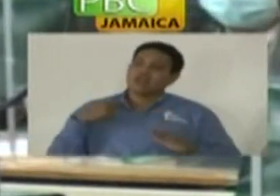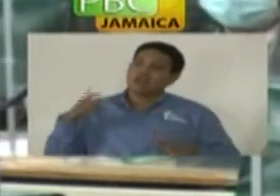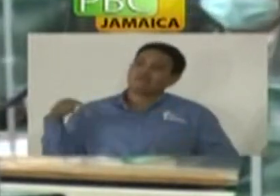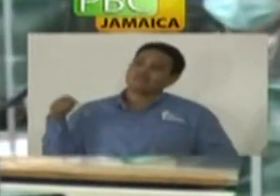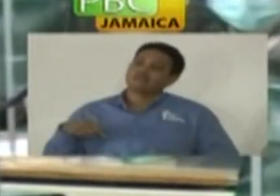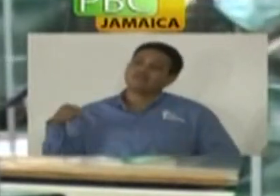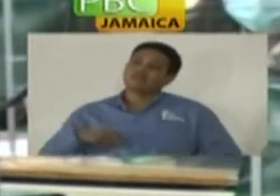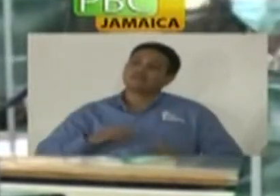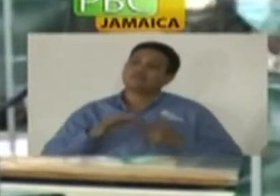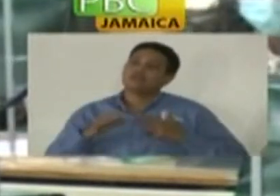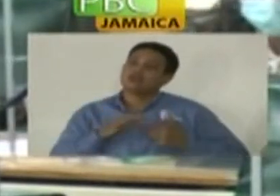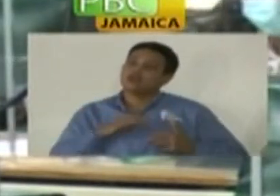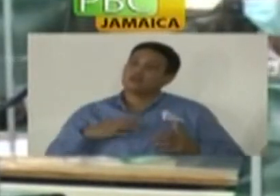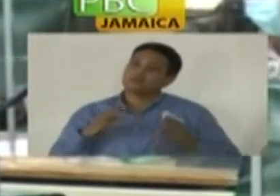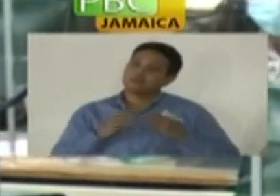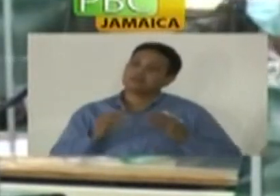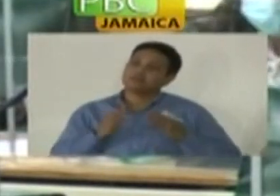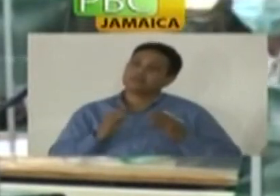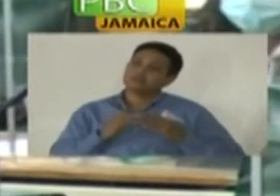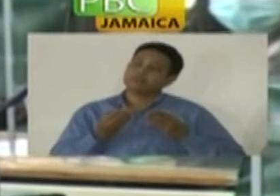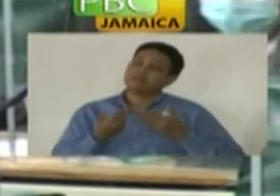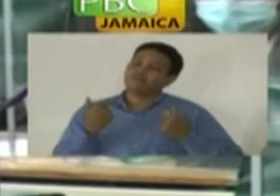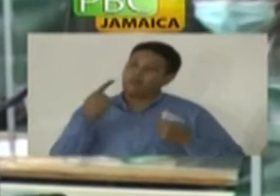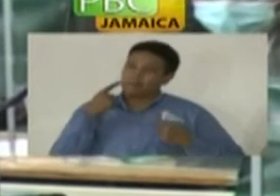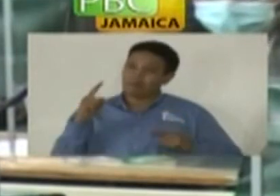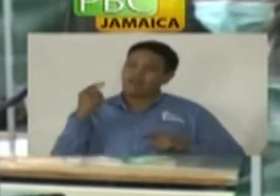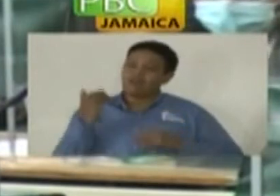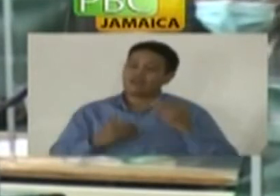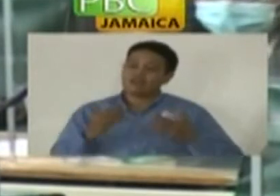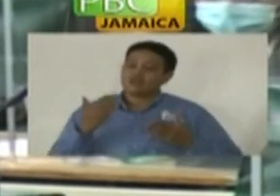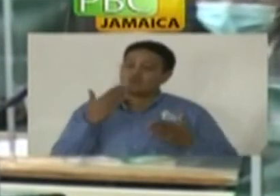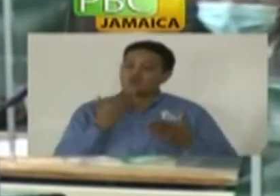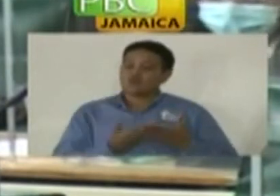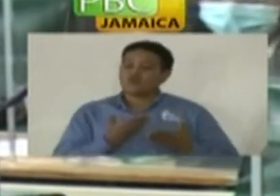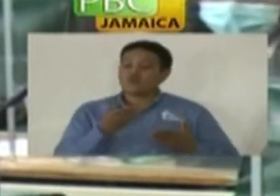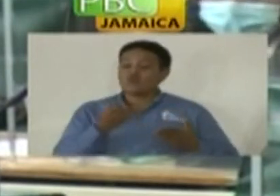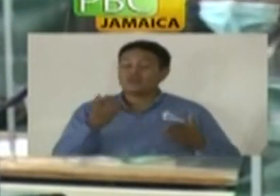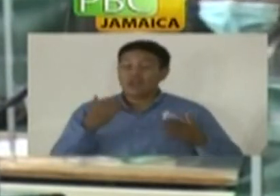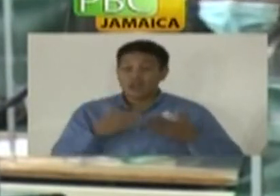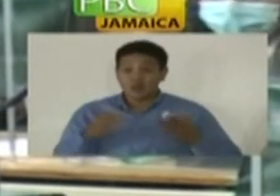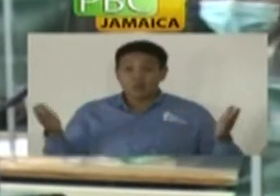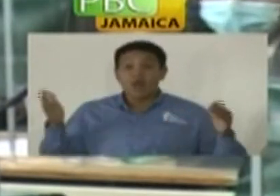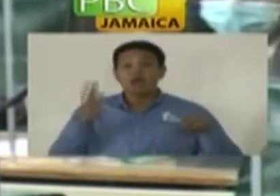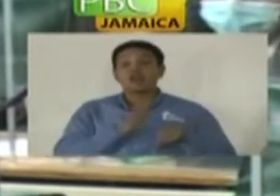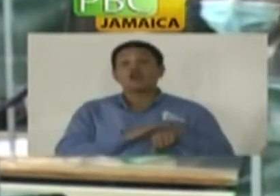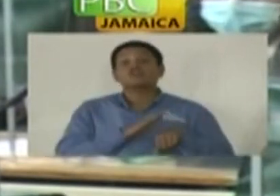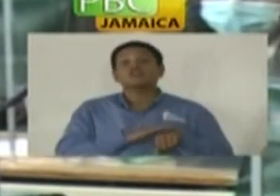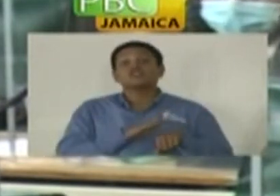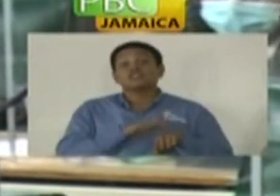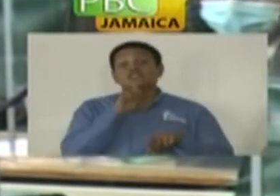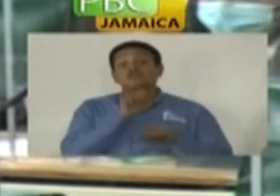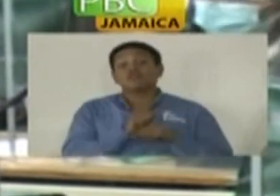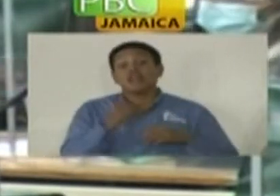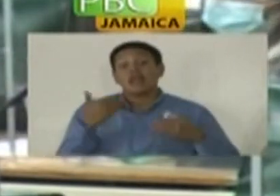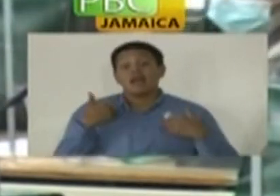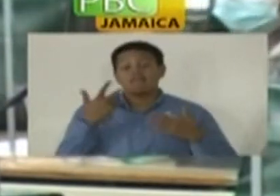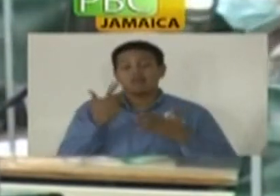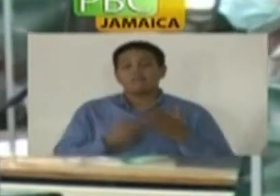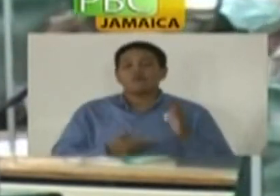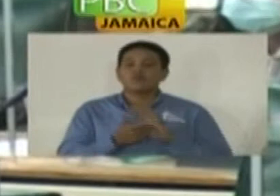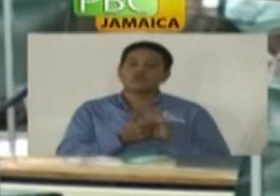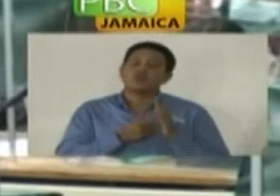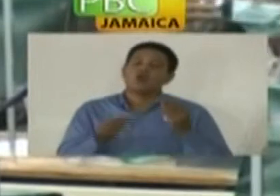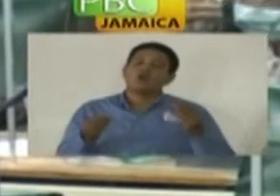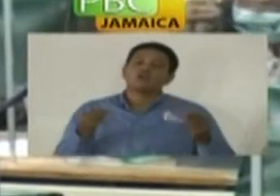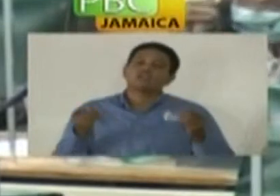have to have a joint select committee at every point. Good, solid and wide consultation was had on both bills, and changes